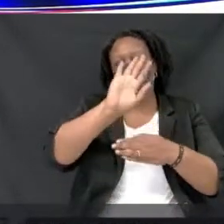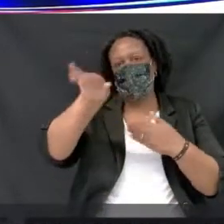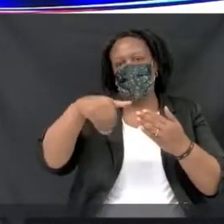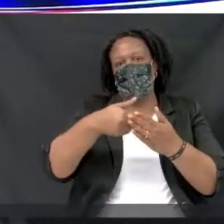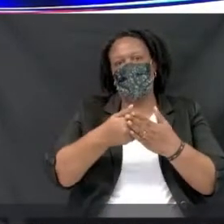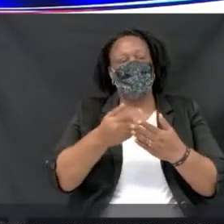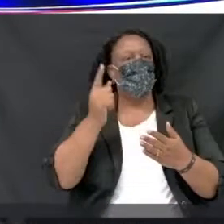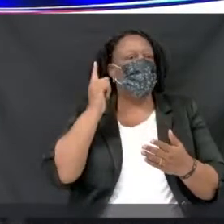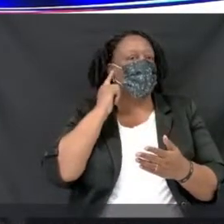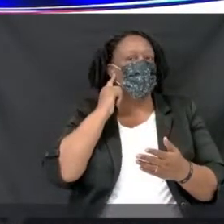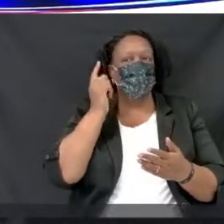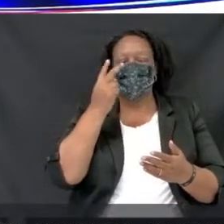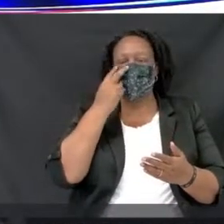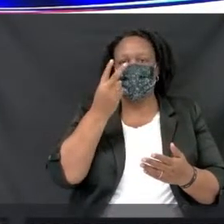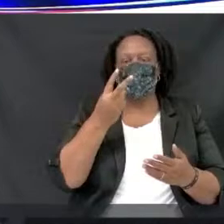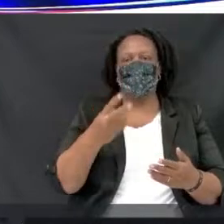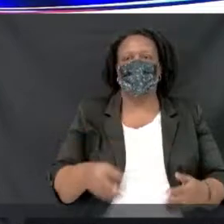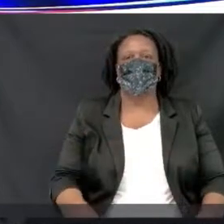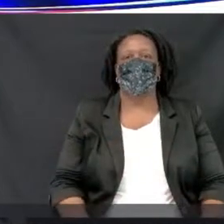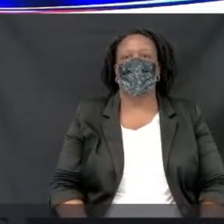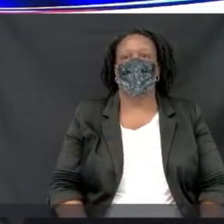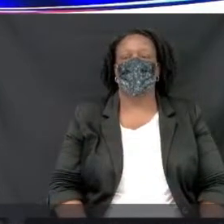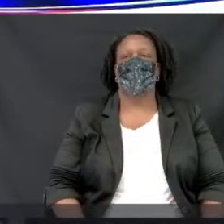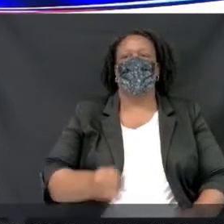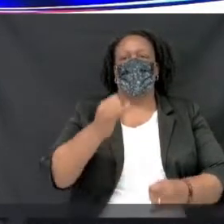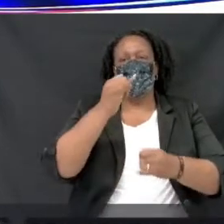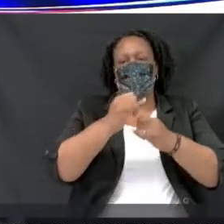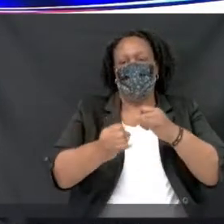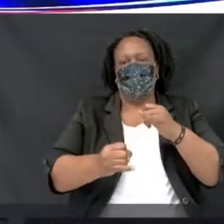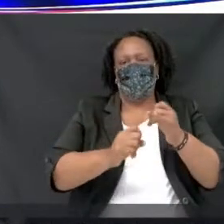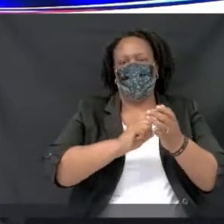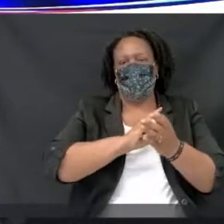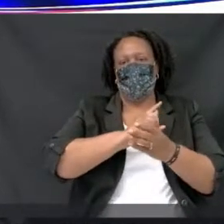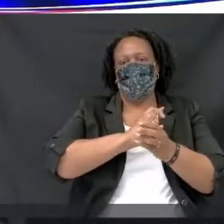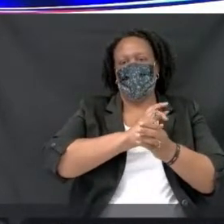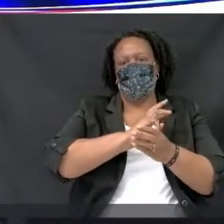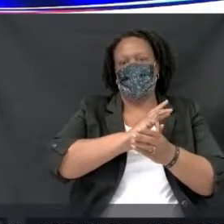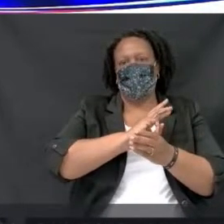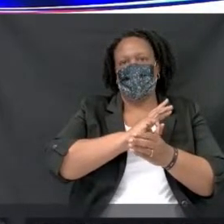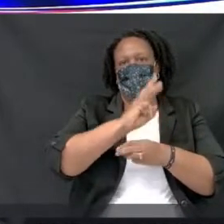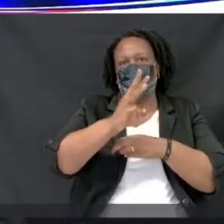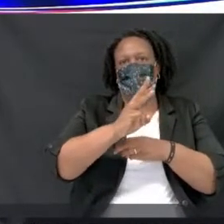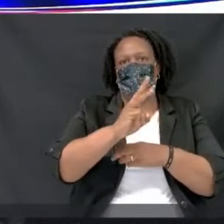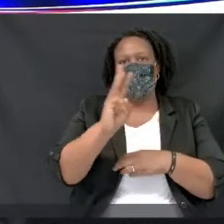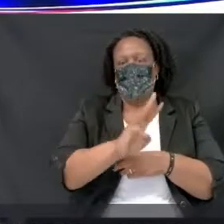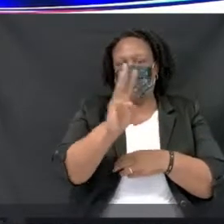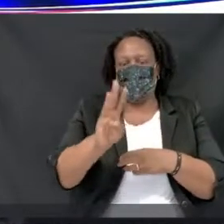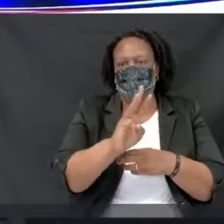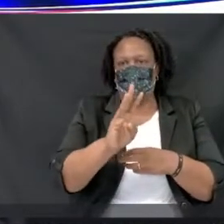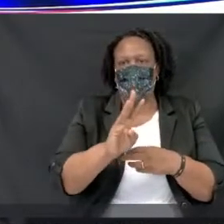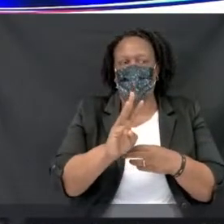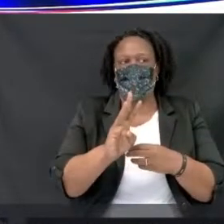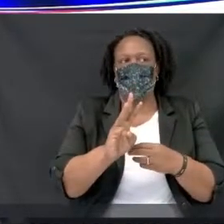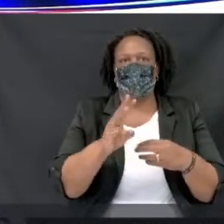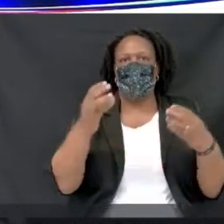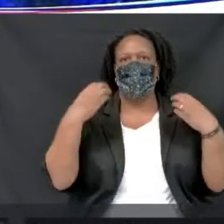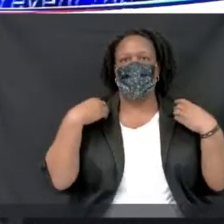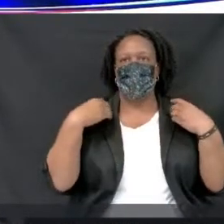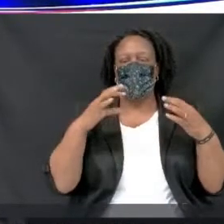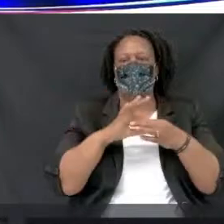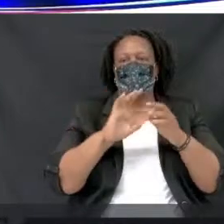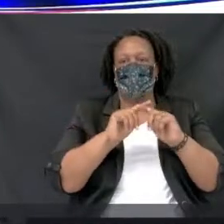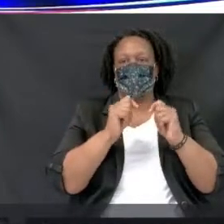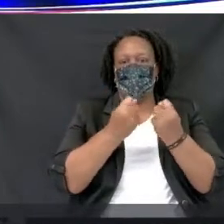means. Last Wednesday, the chairman of the COVID-19 task force announced that when the